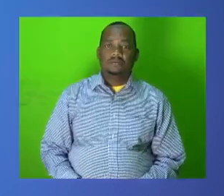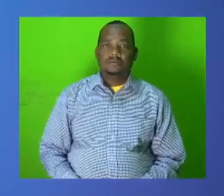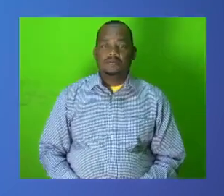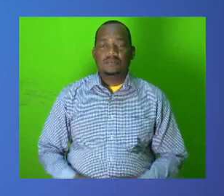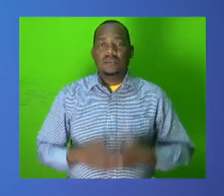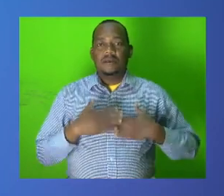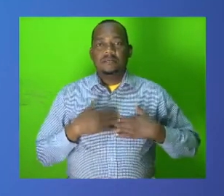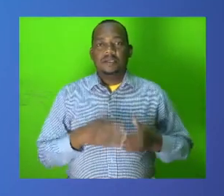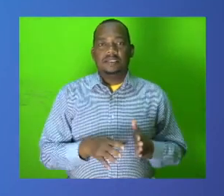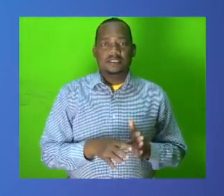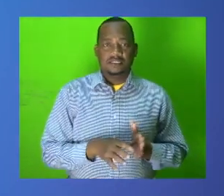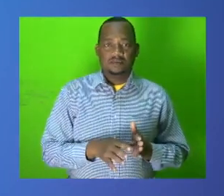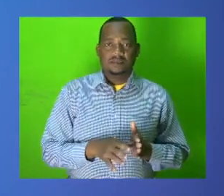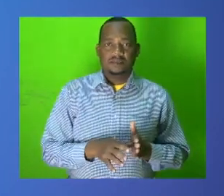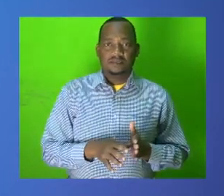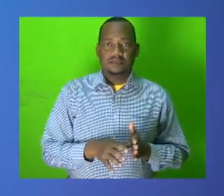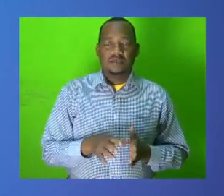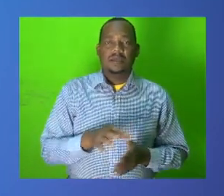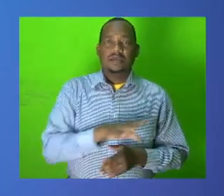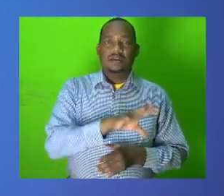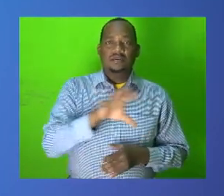My dear students and all